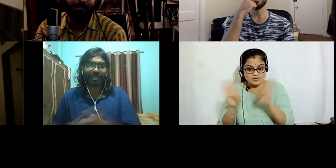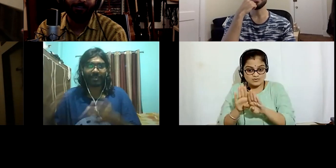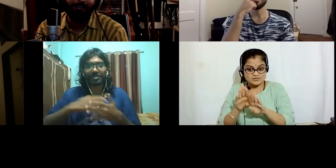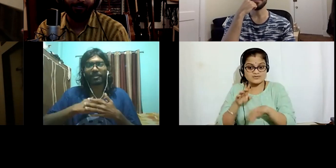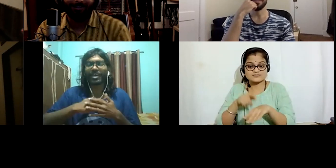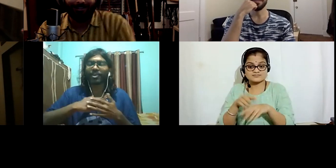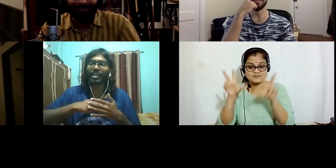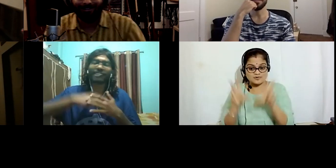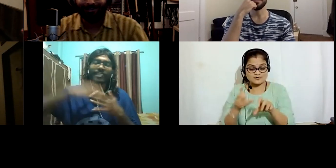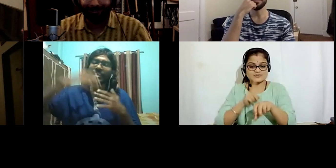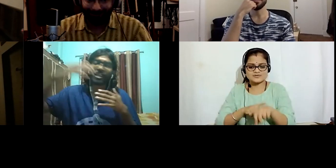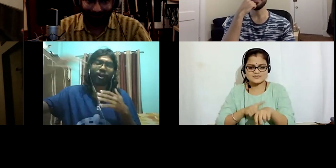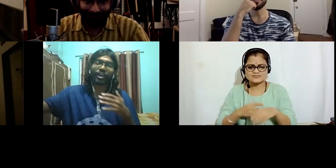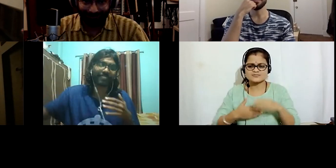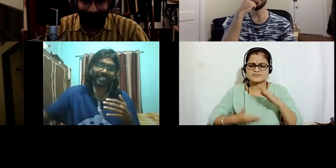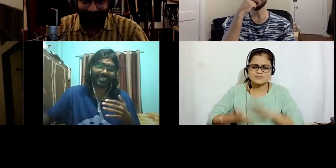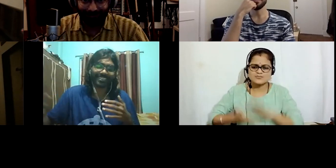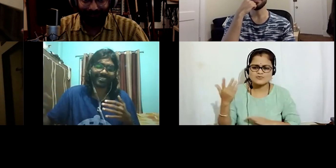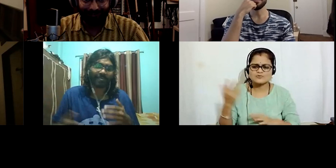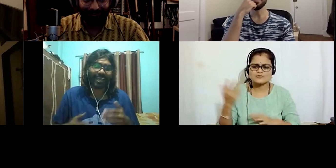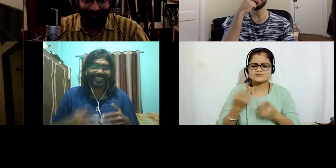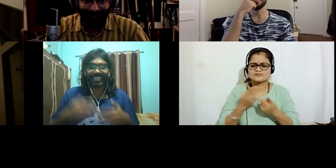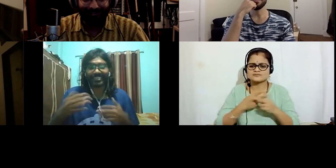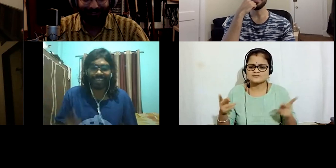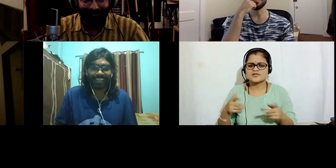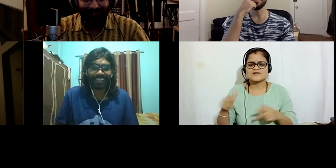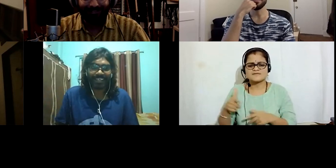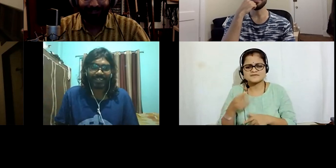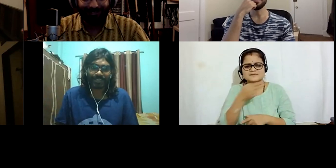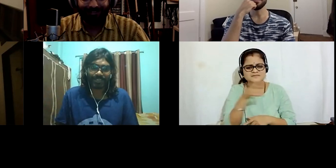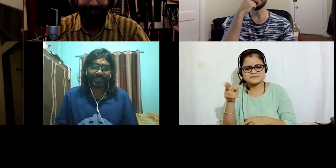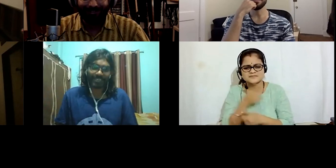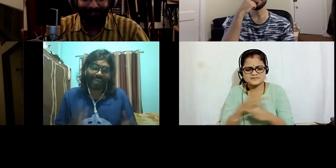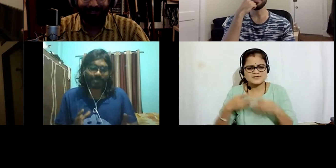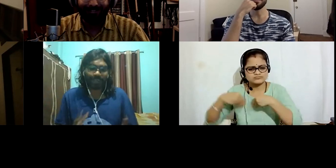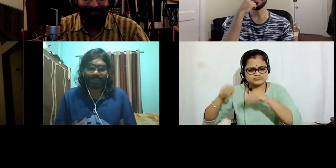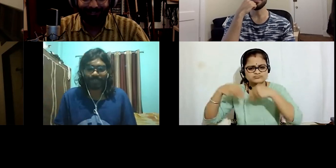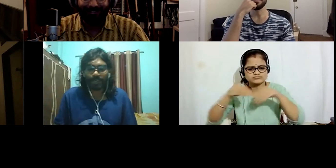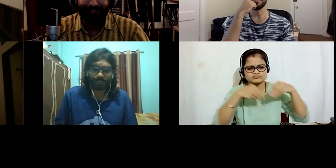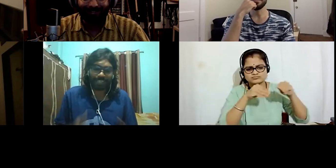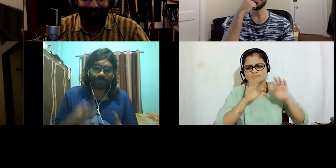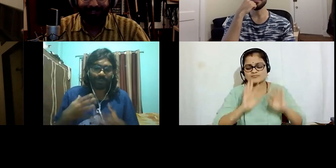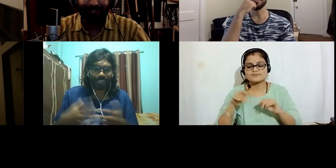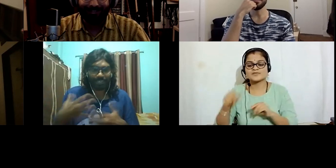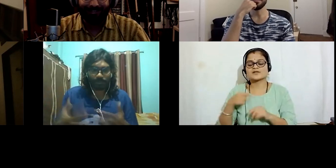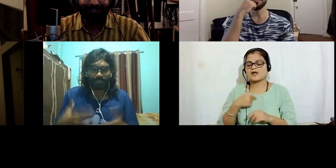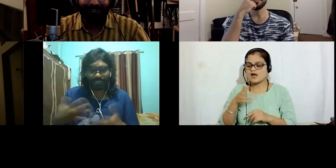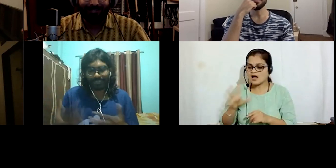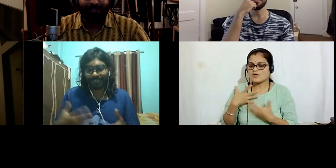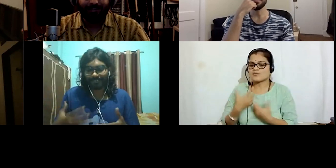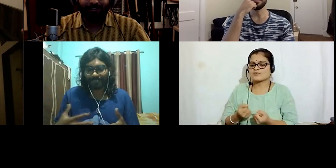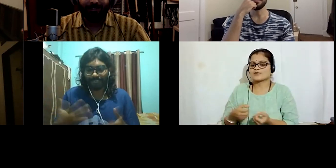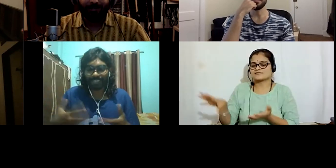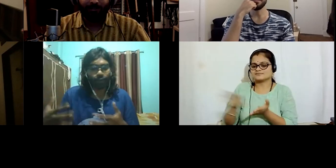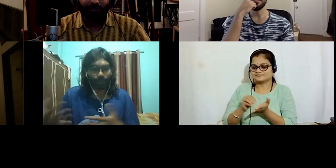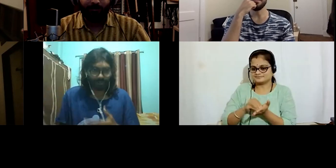and they will speak out a lot of fishes name and they'll sell. So that was one of the approach. I wanted it to be